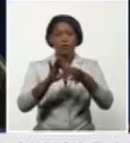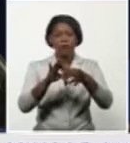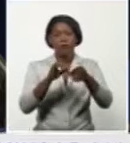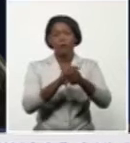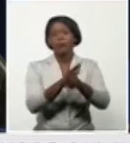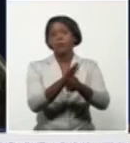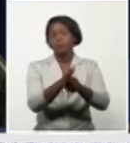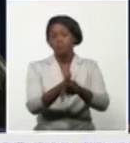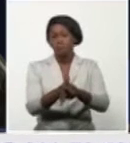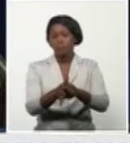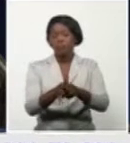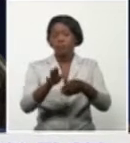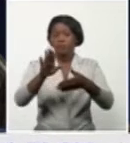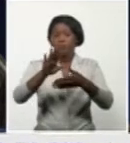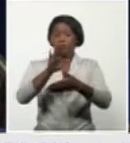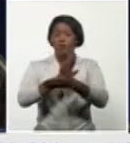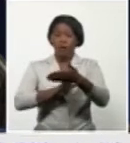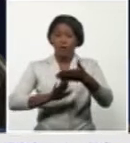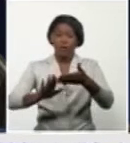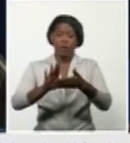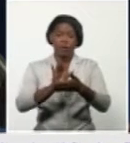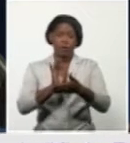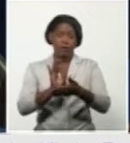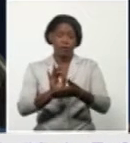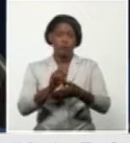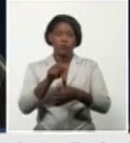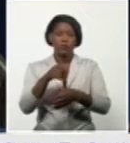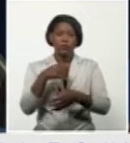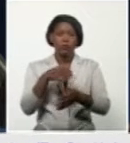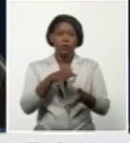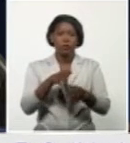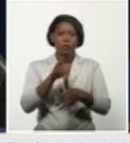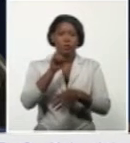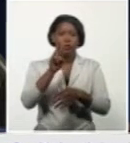behavior of the pandemic. The region of Americas, with